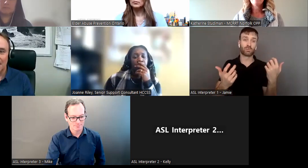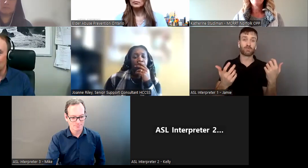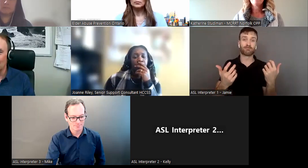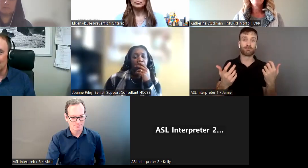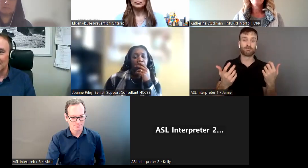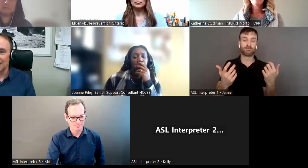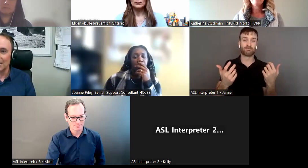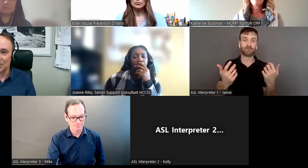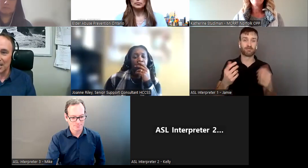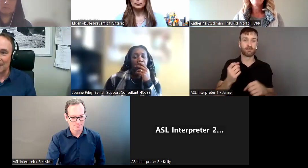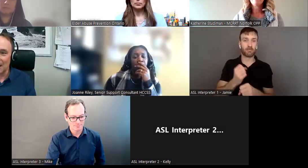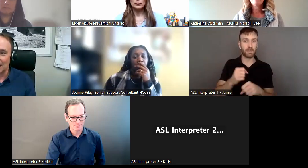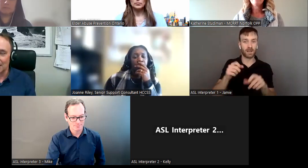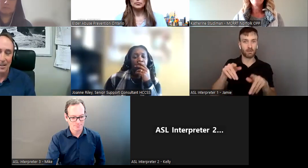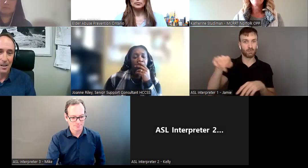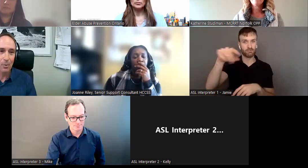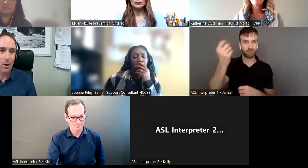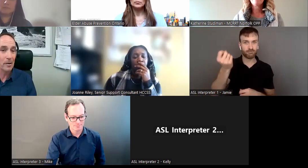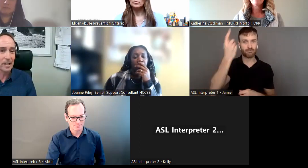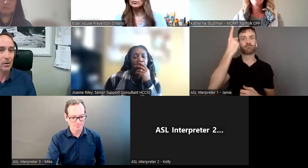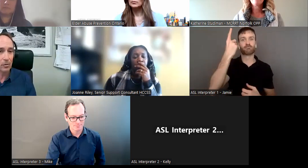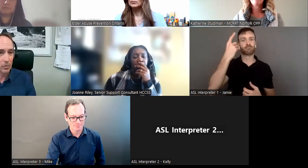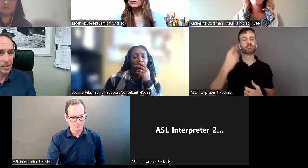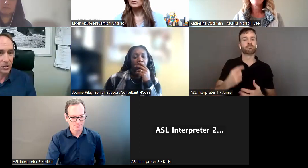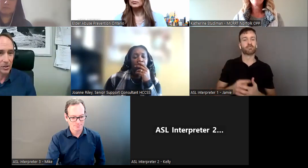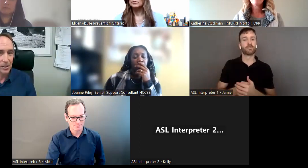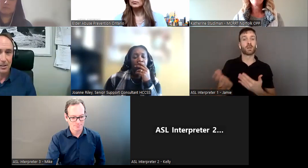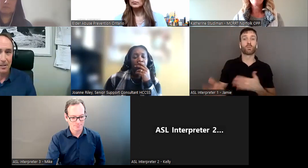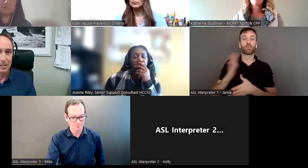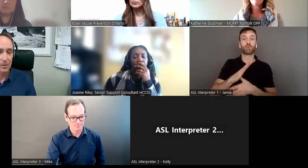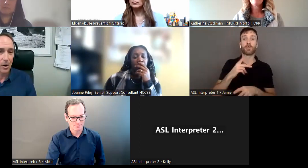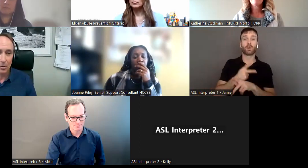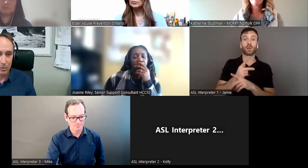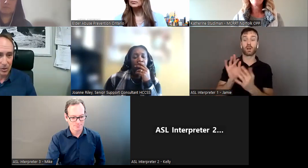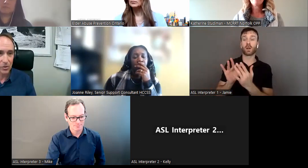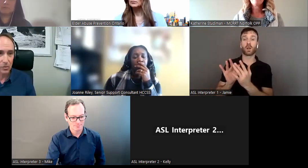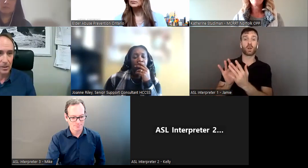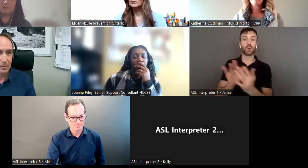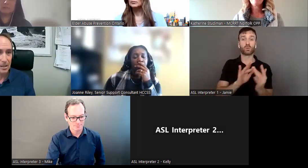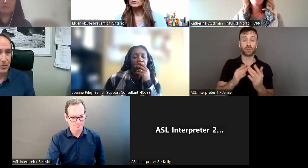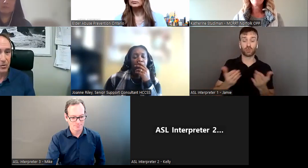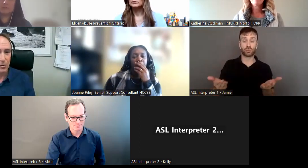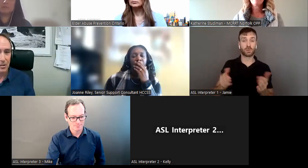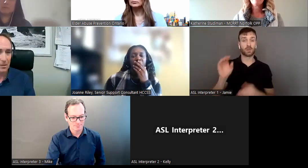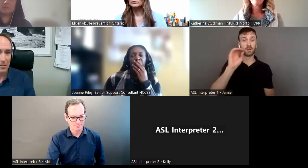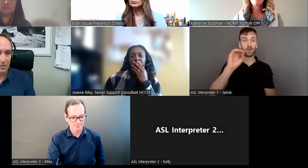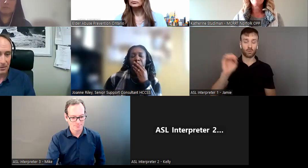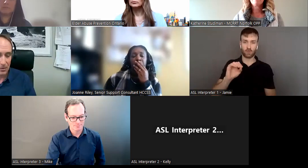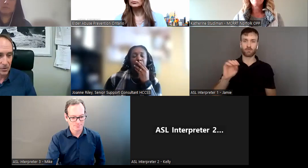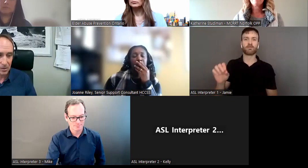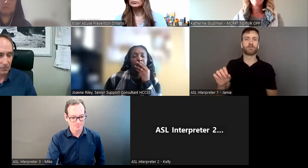that and understand that. And primary care outreach here in Ottawa is also another major source,